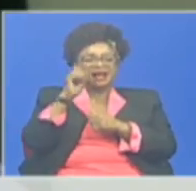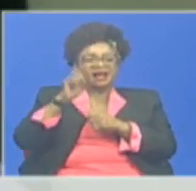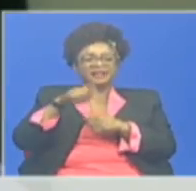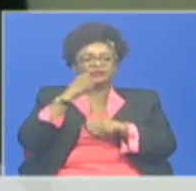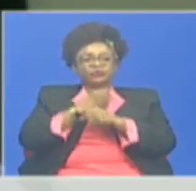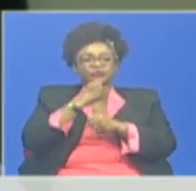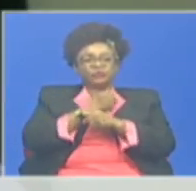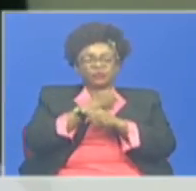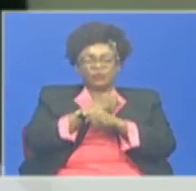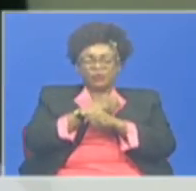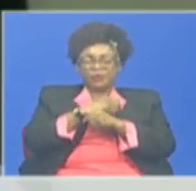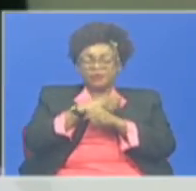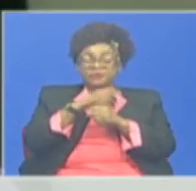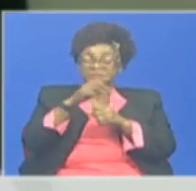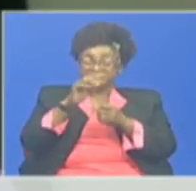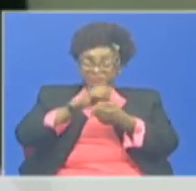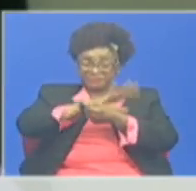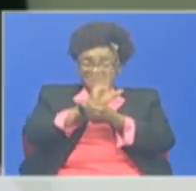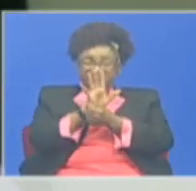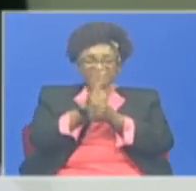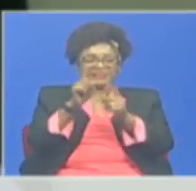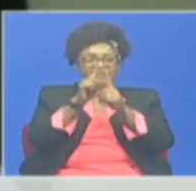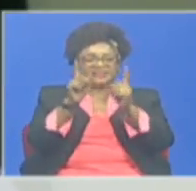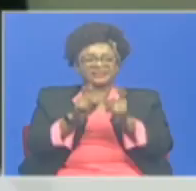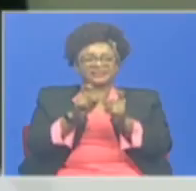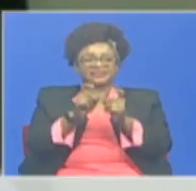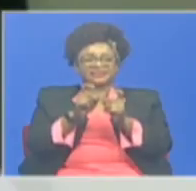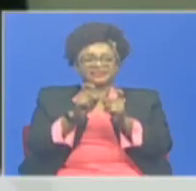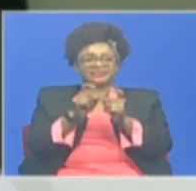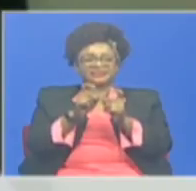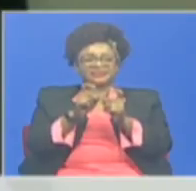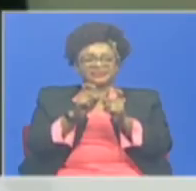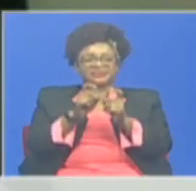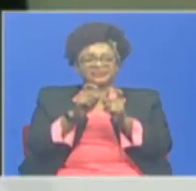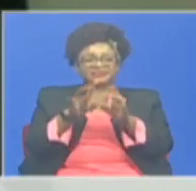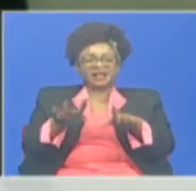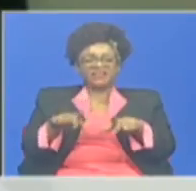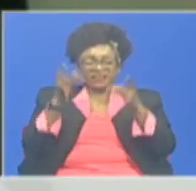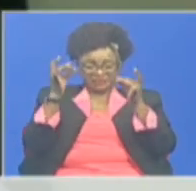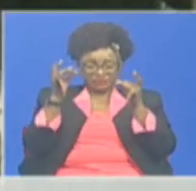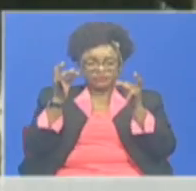the tests and the results, well, you can find out as I walk you through my journey.